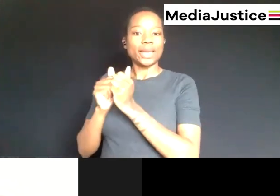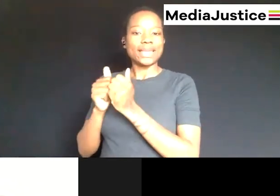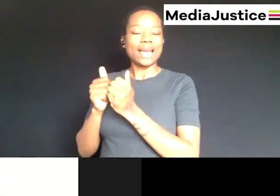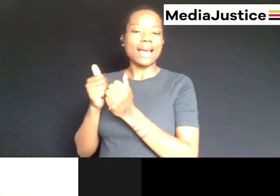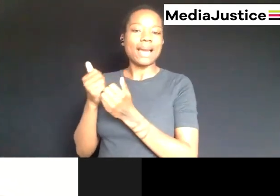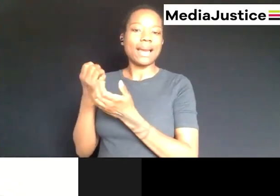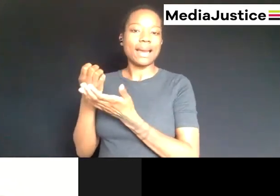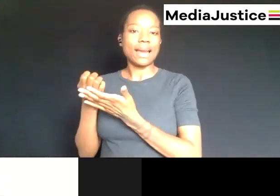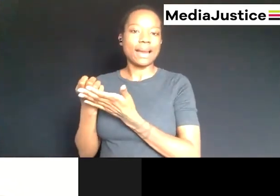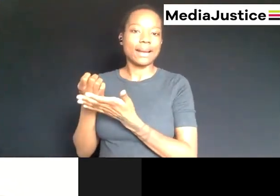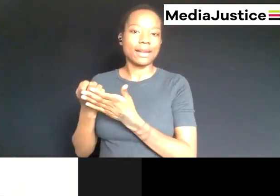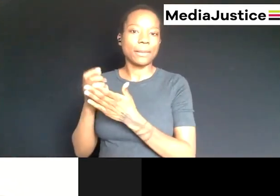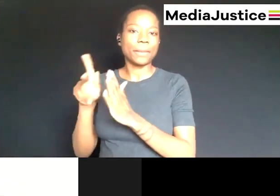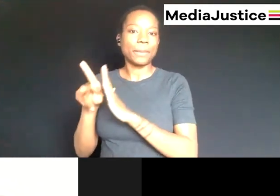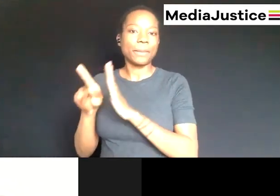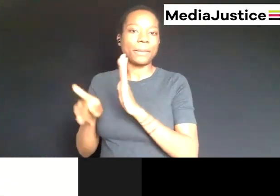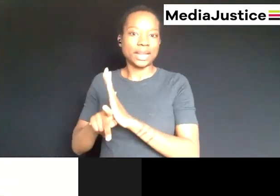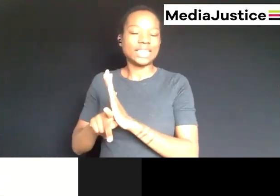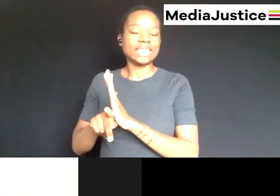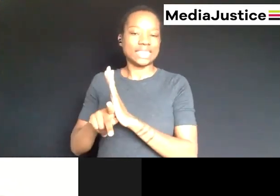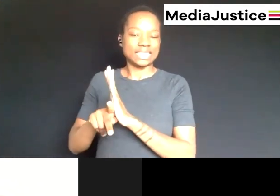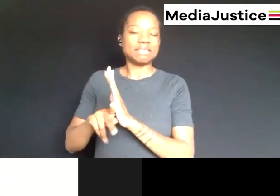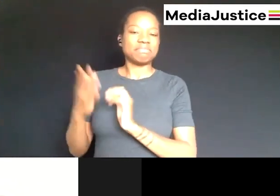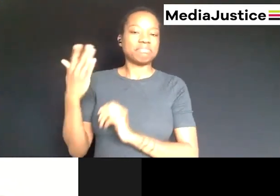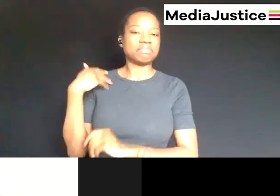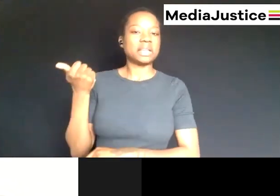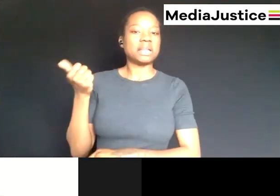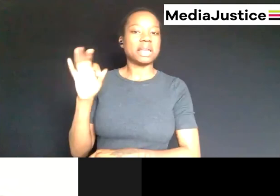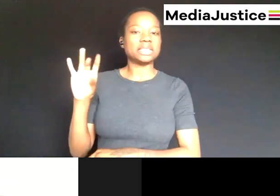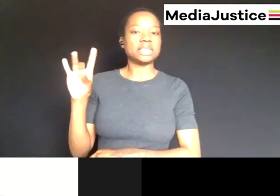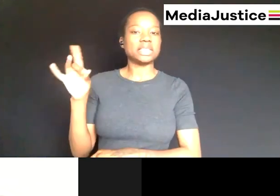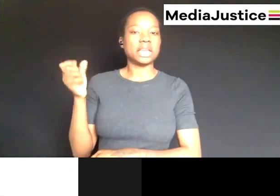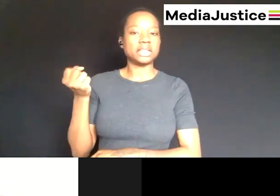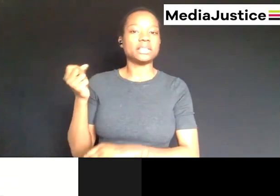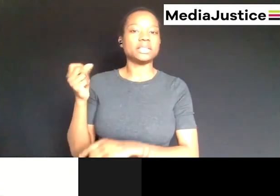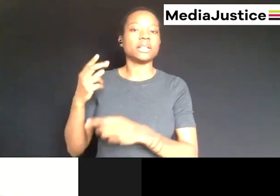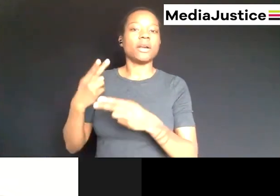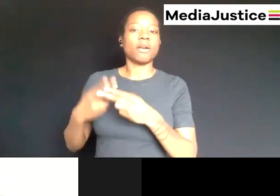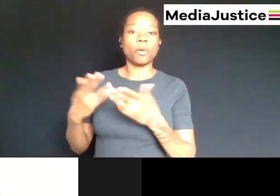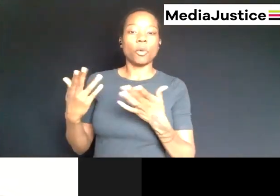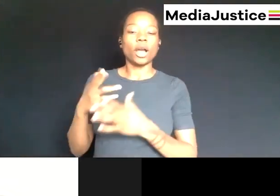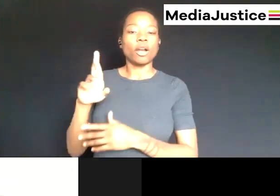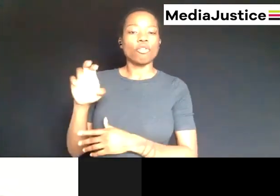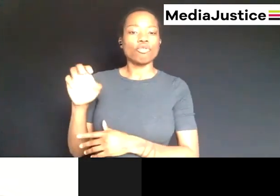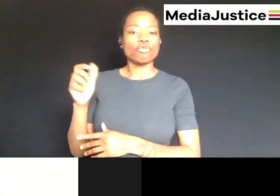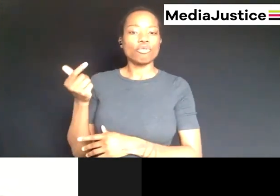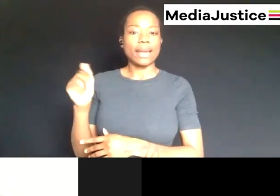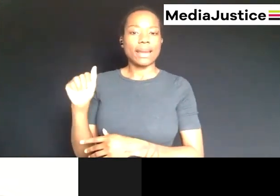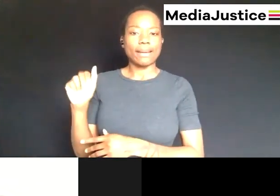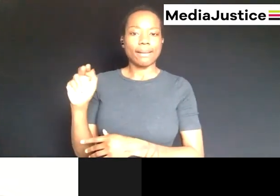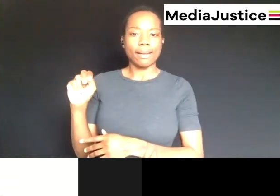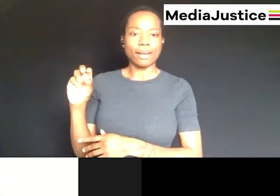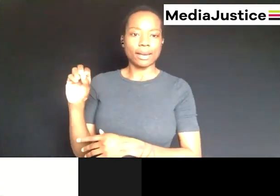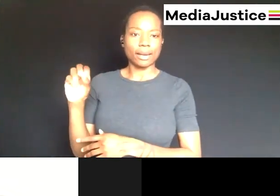called Reaganomics, or this idea of an unrestricted, you know, free market. Hold on, let me make